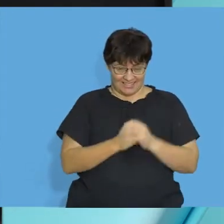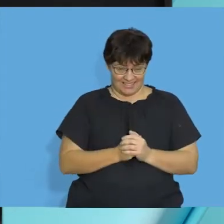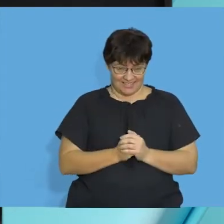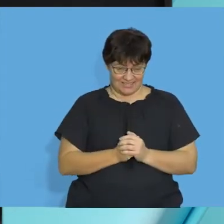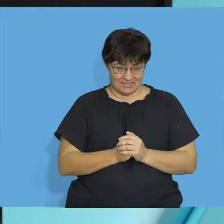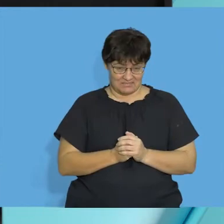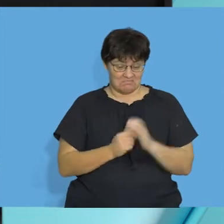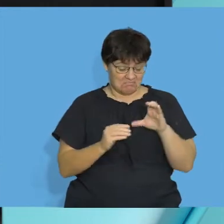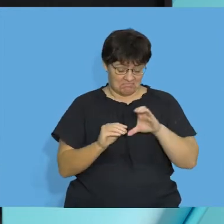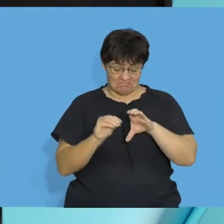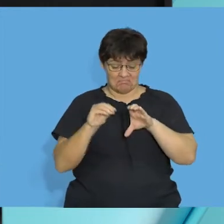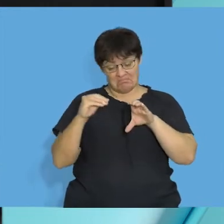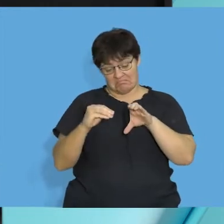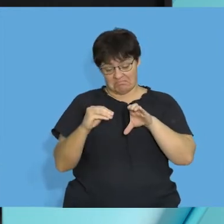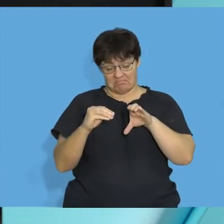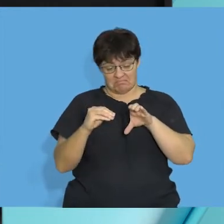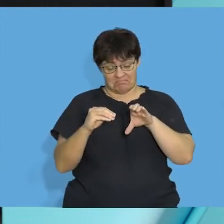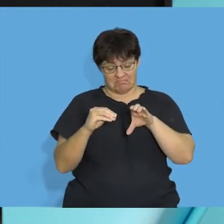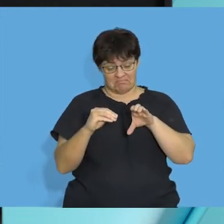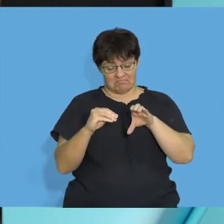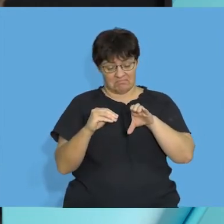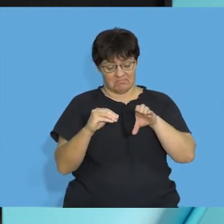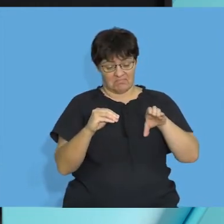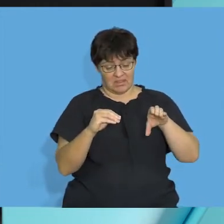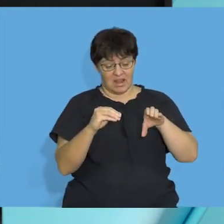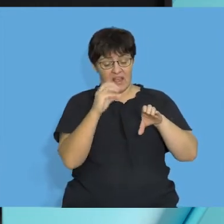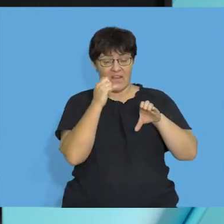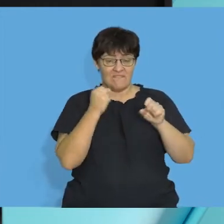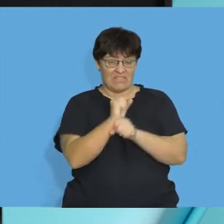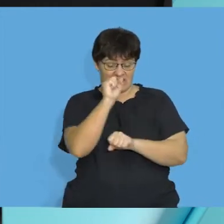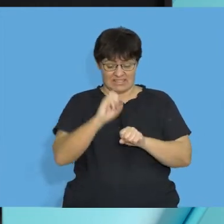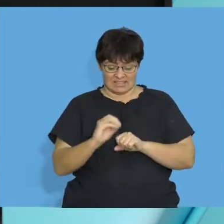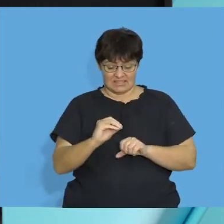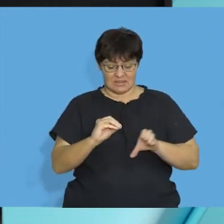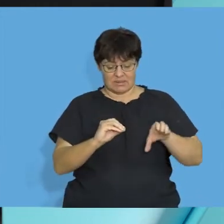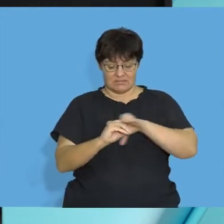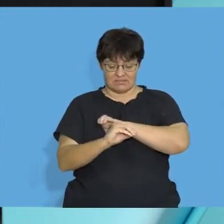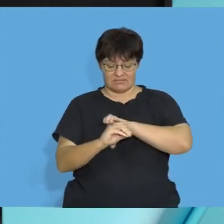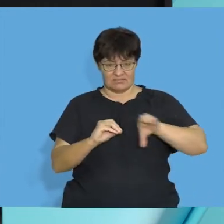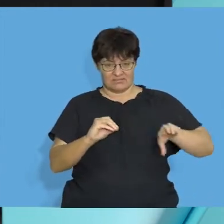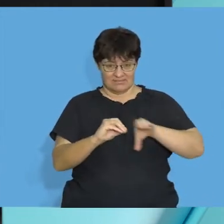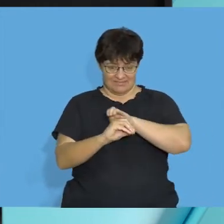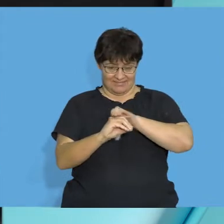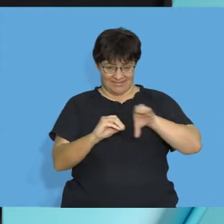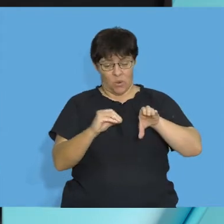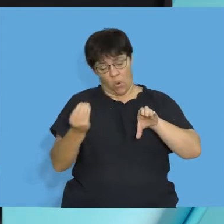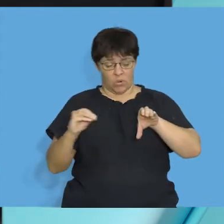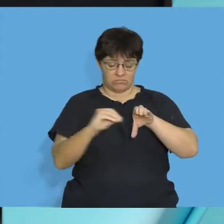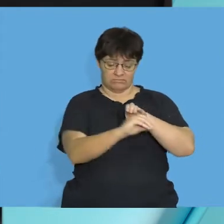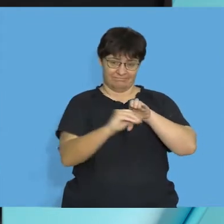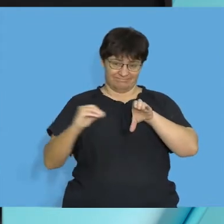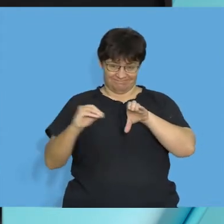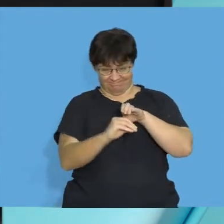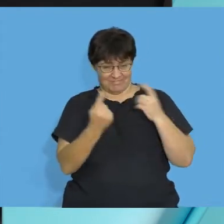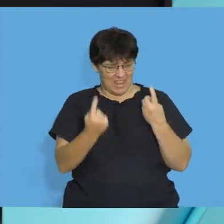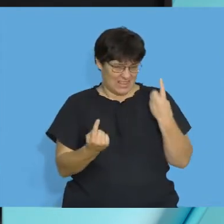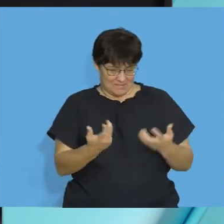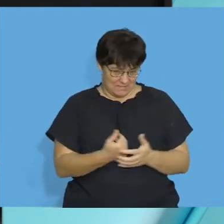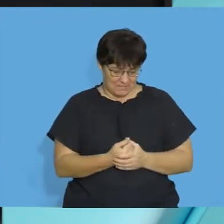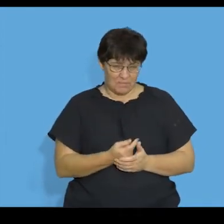the coil inside a fixed magnet. That's fine. They've just got to move relative to each other. But for the moment, let's just use